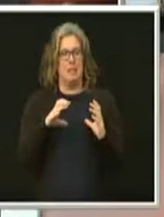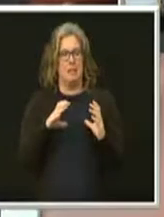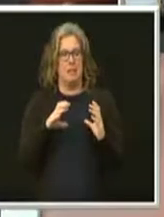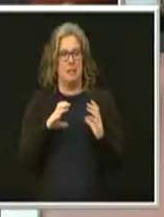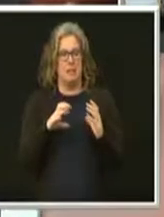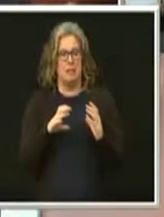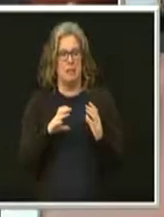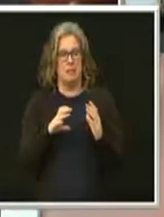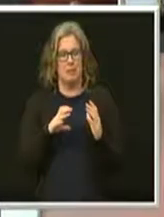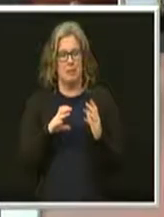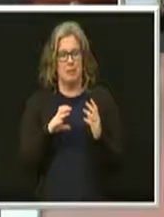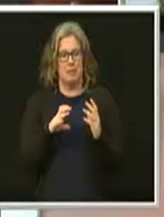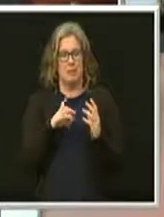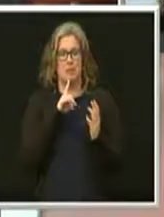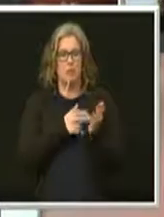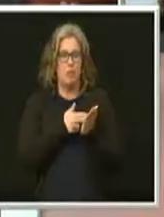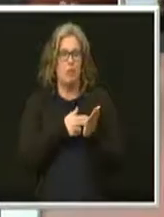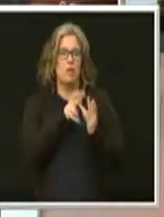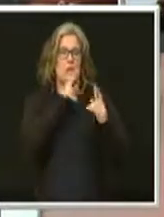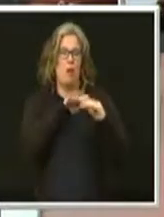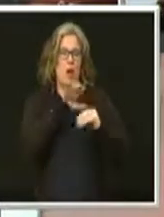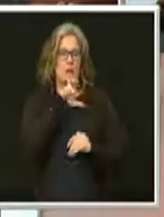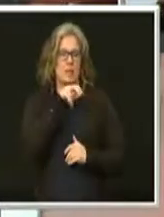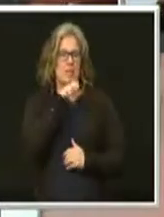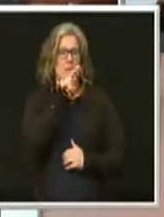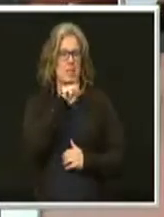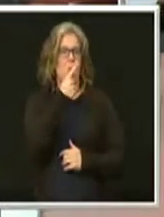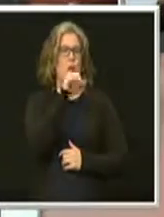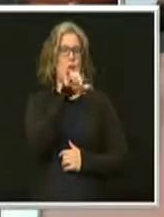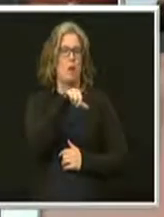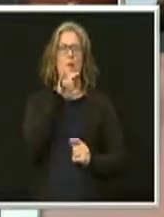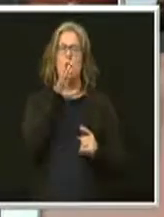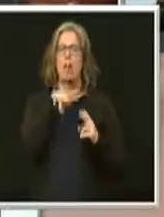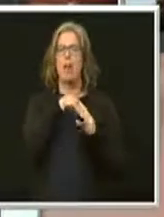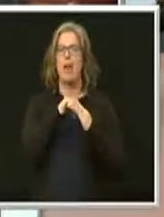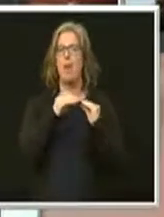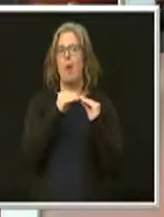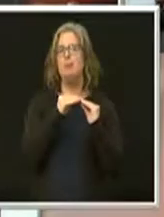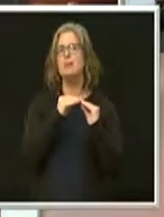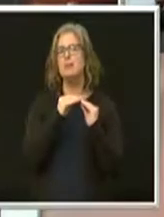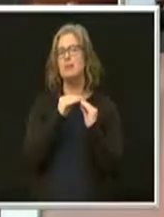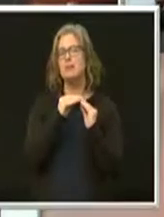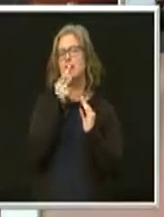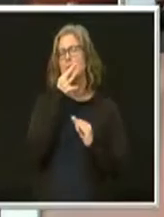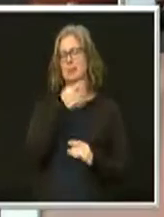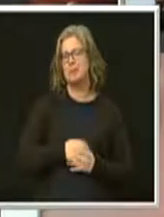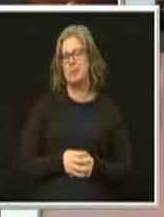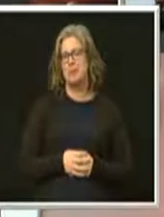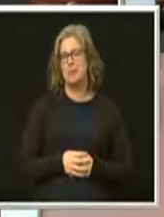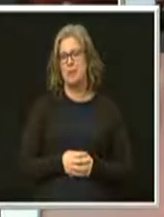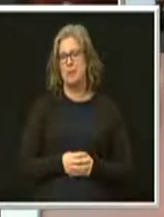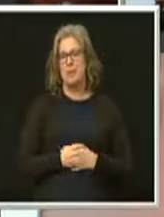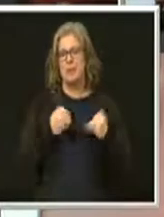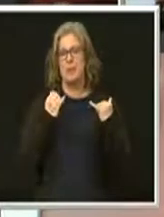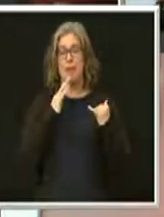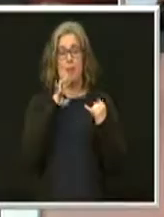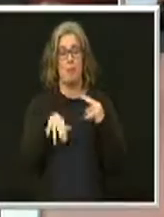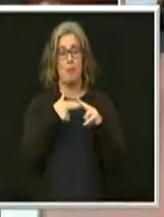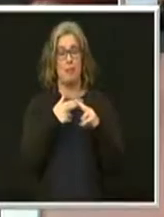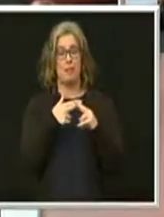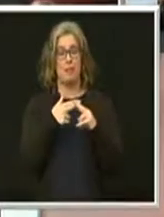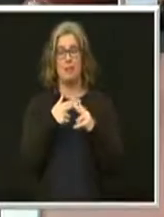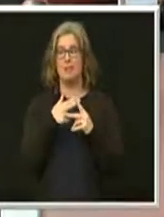and being truthful and reporting on the census is one of those, and I'll talk about that more here in a second. So now let's talk about our